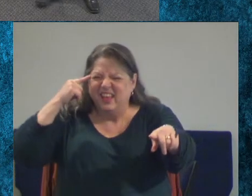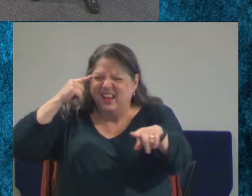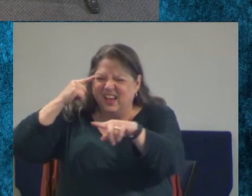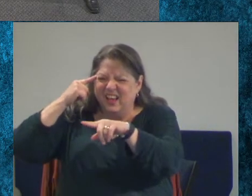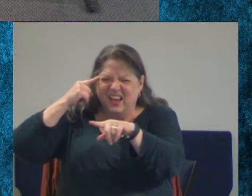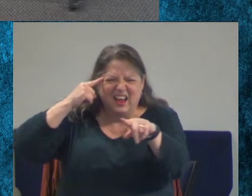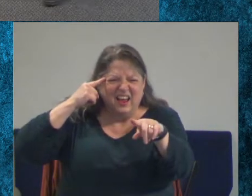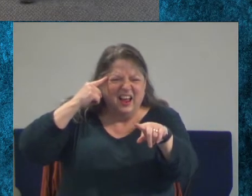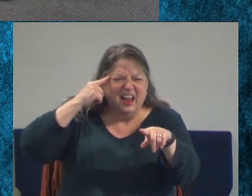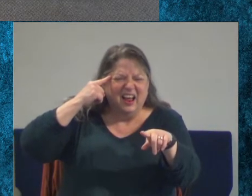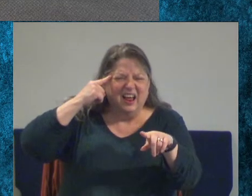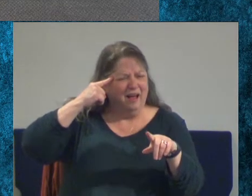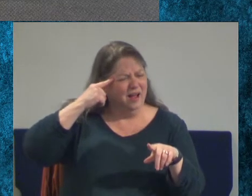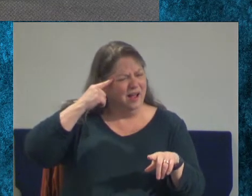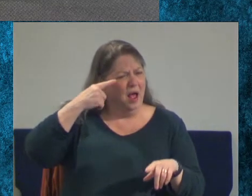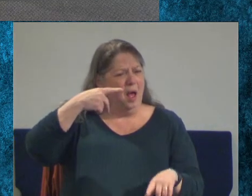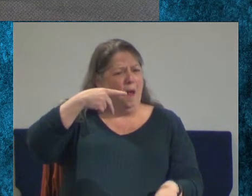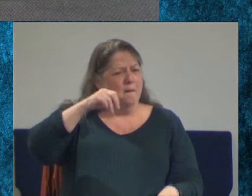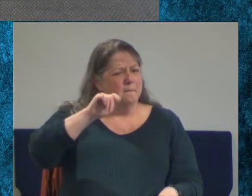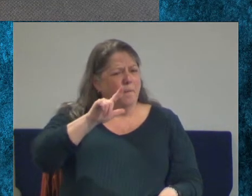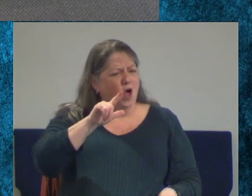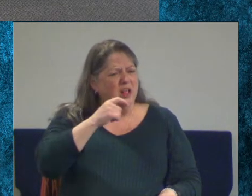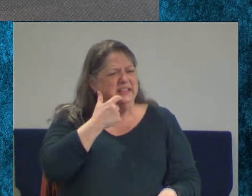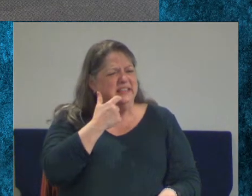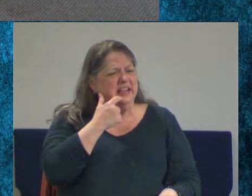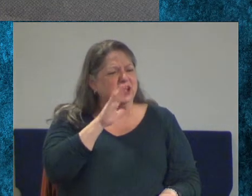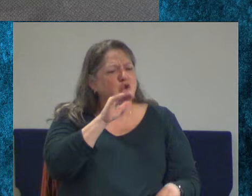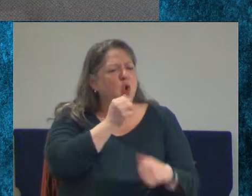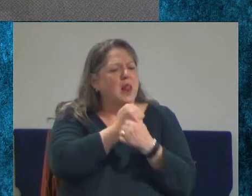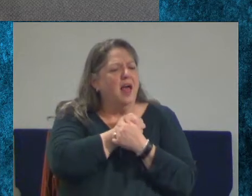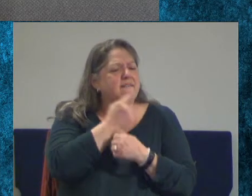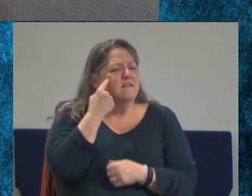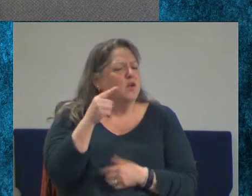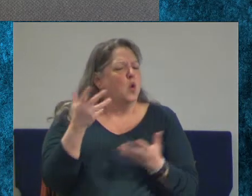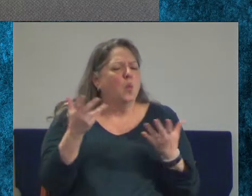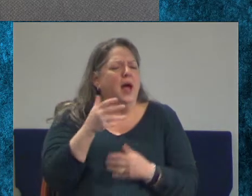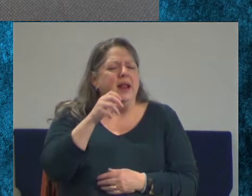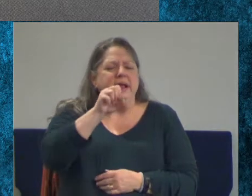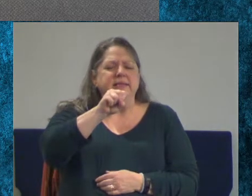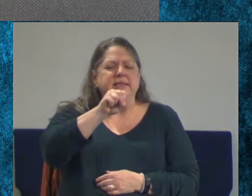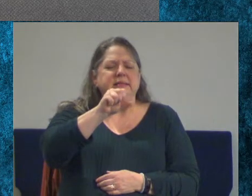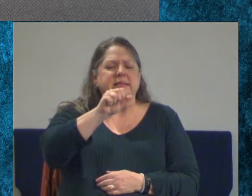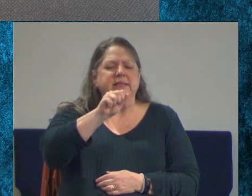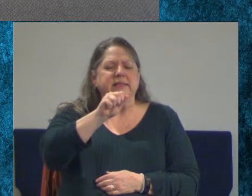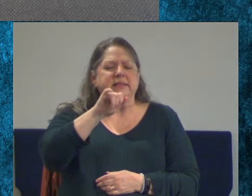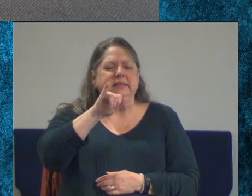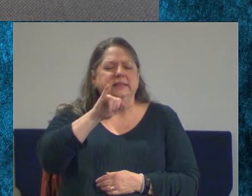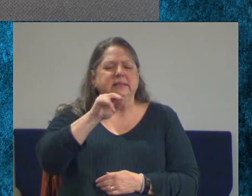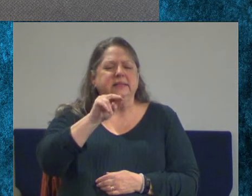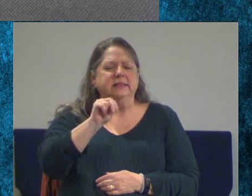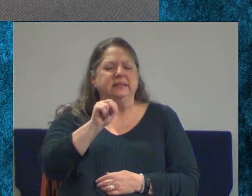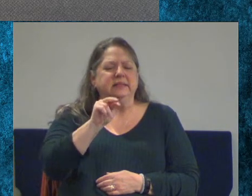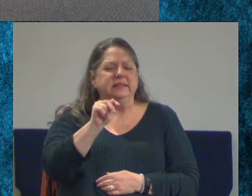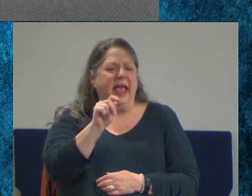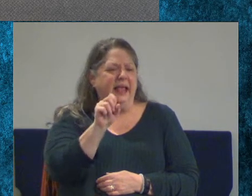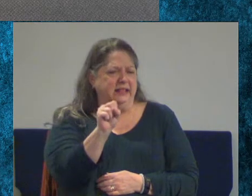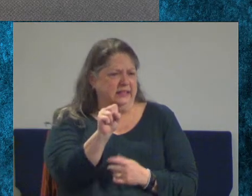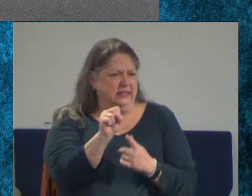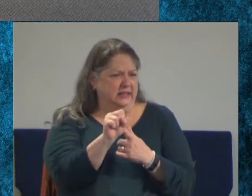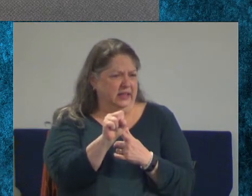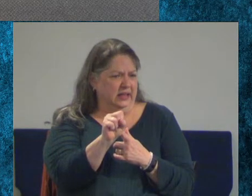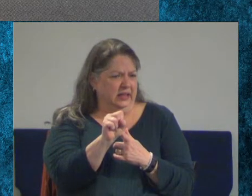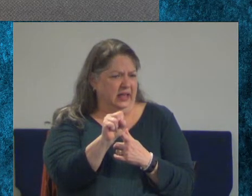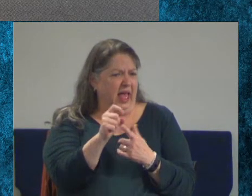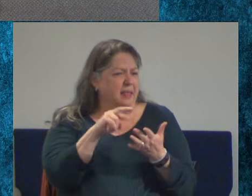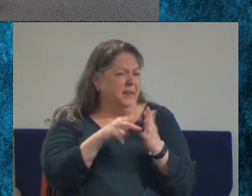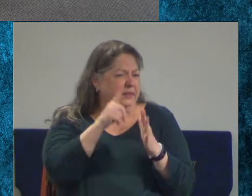Paul says your love for the saints. Do you know that the Bible calls us saints? The Bible calls,